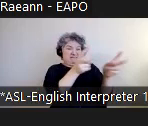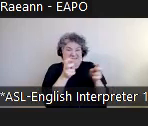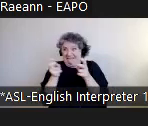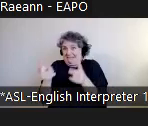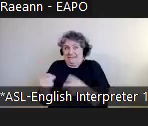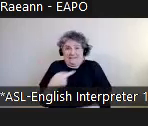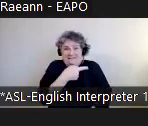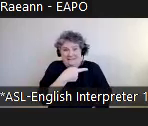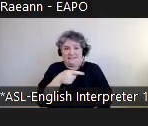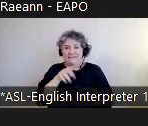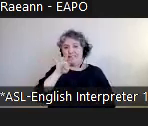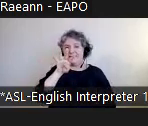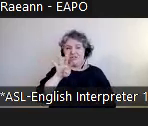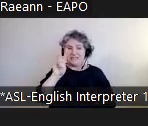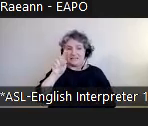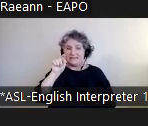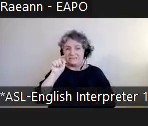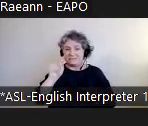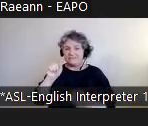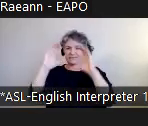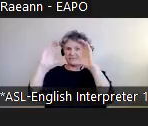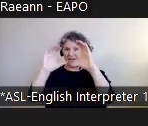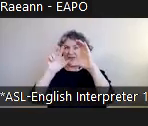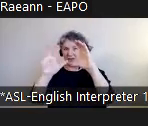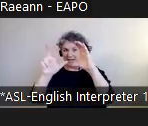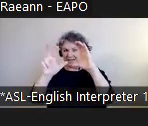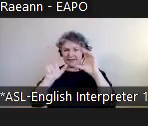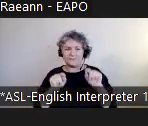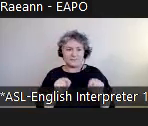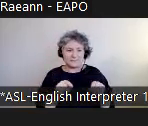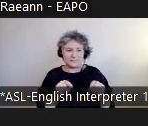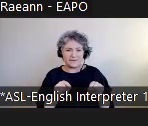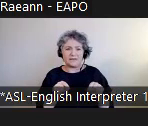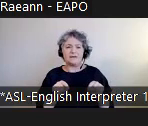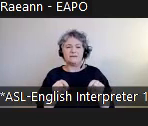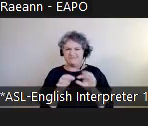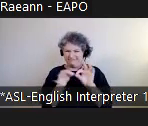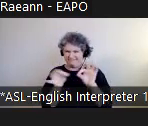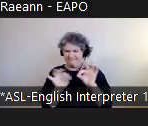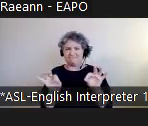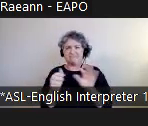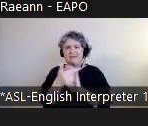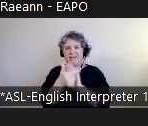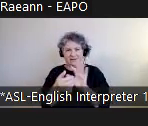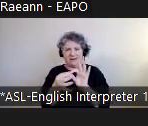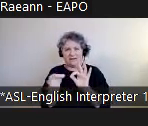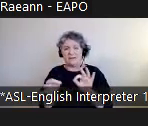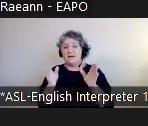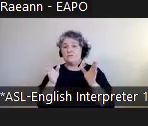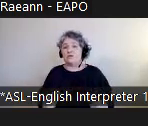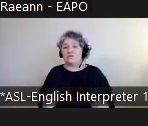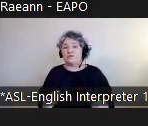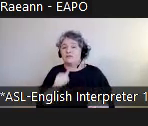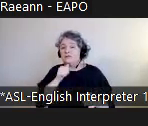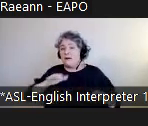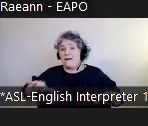here, section 46 sub 3. So a person may not act as an attorney under a power of attorney for